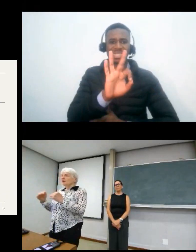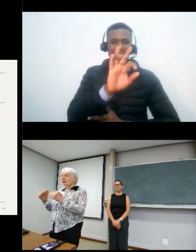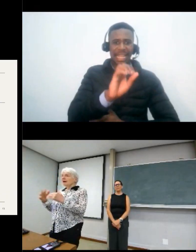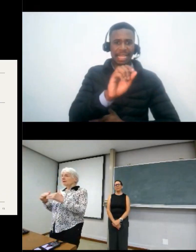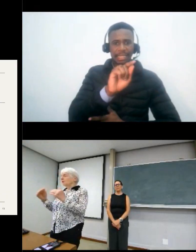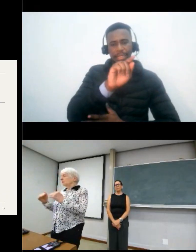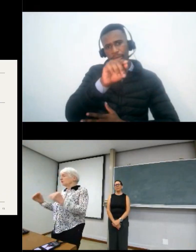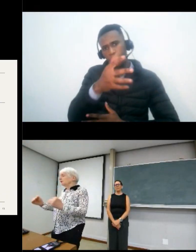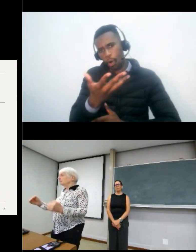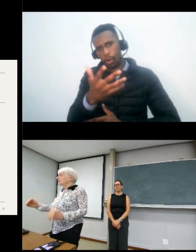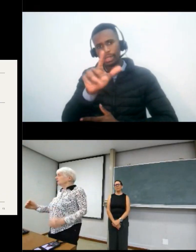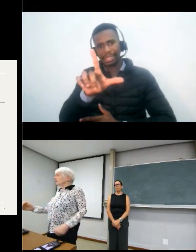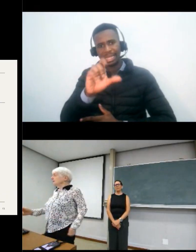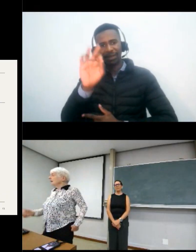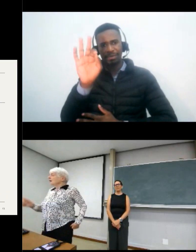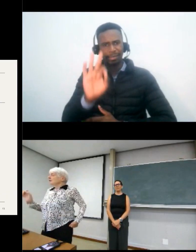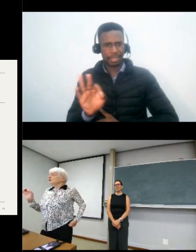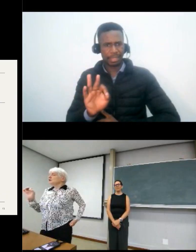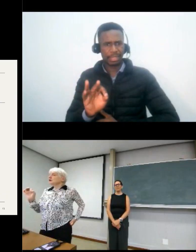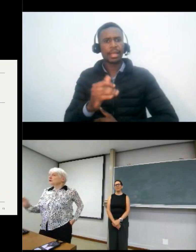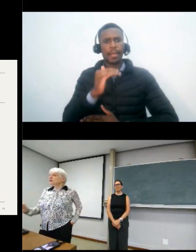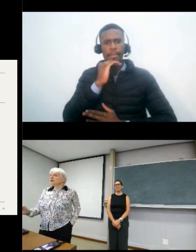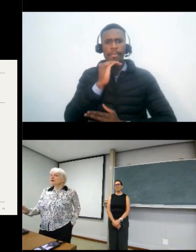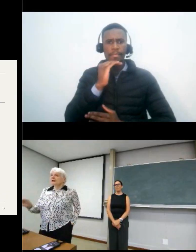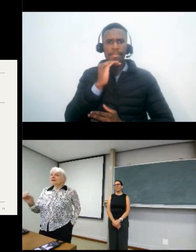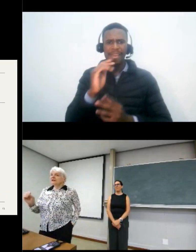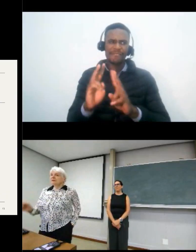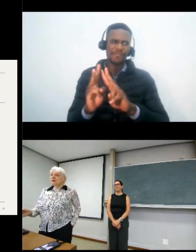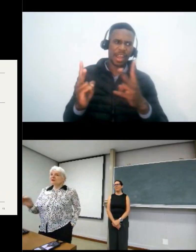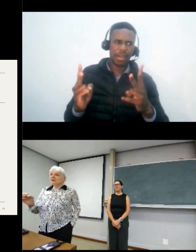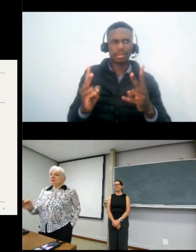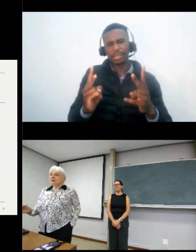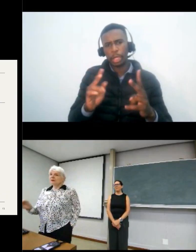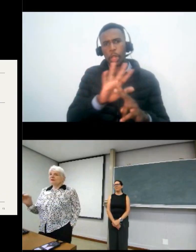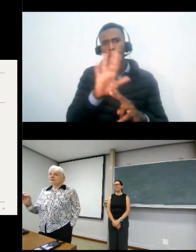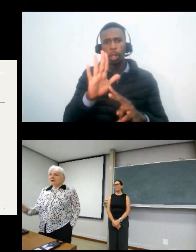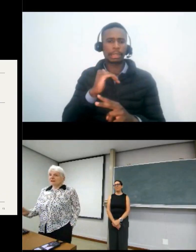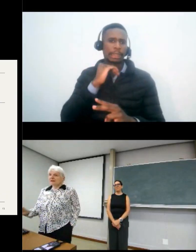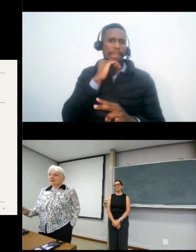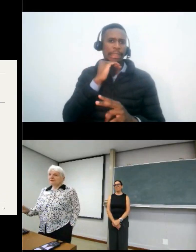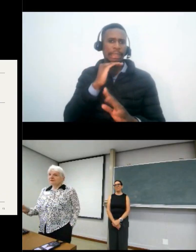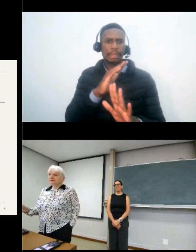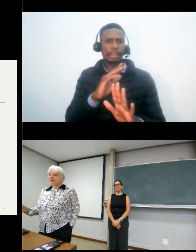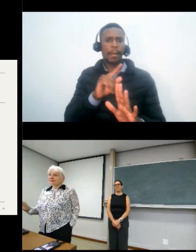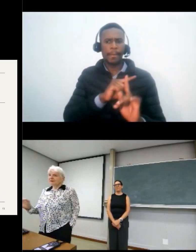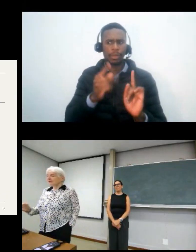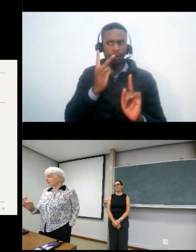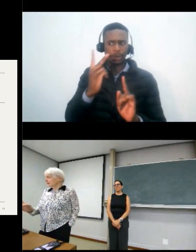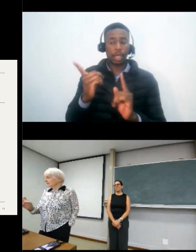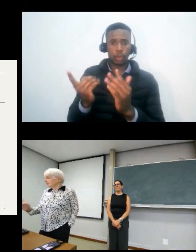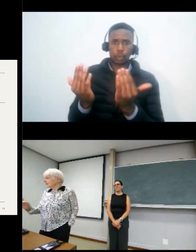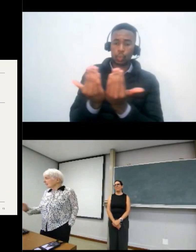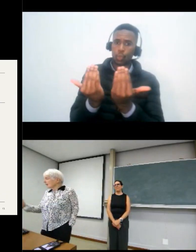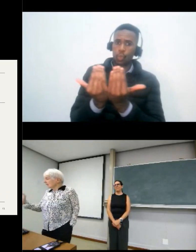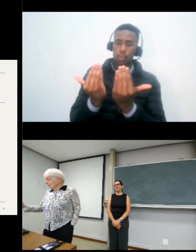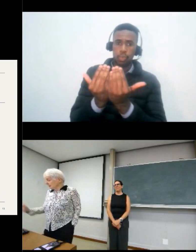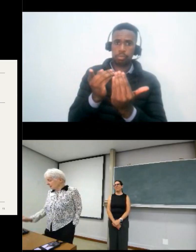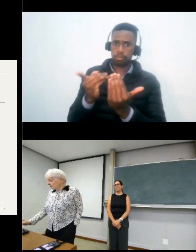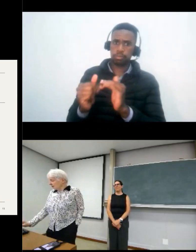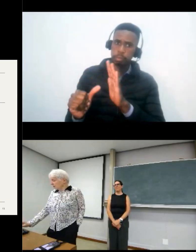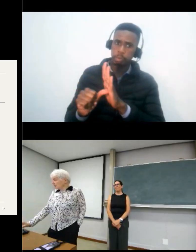lot of overlap between the variety. The school is the most important factor, right?